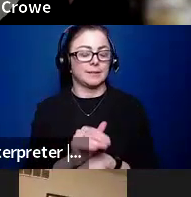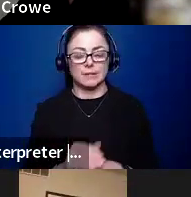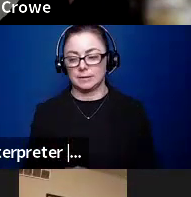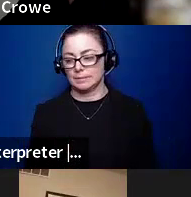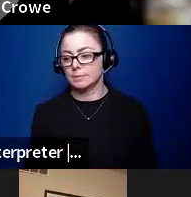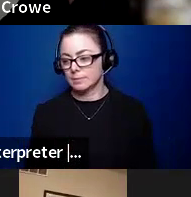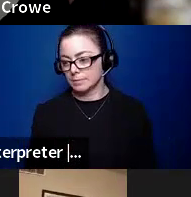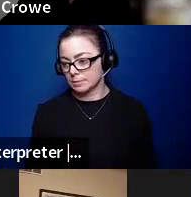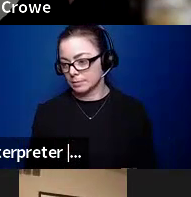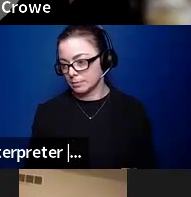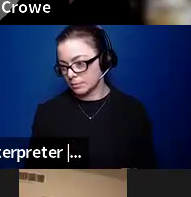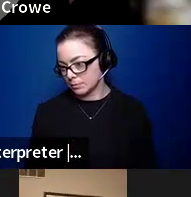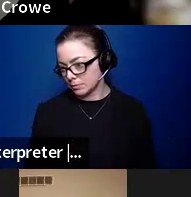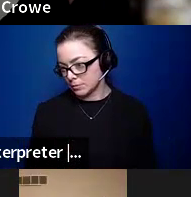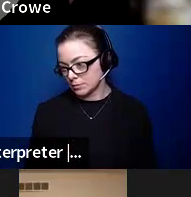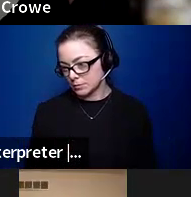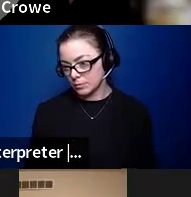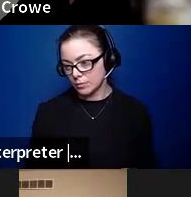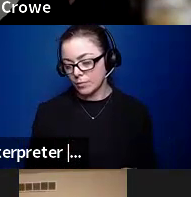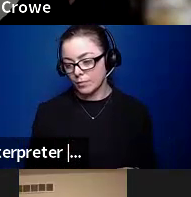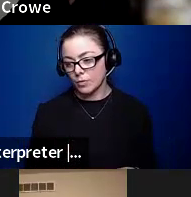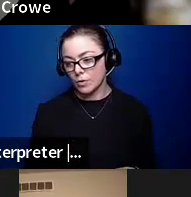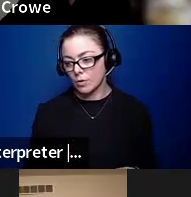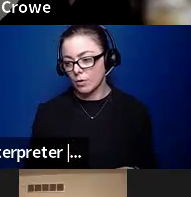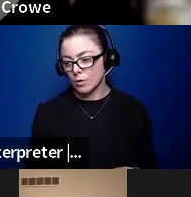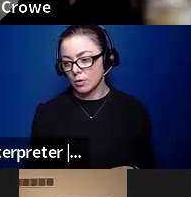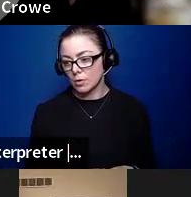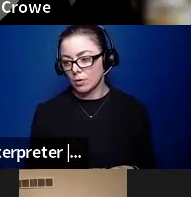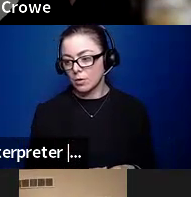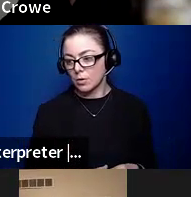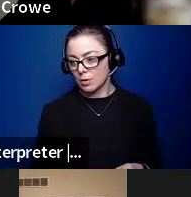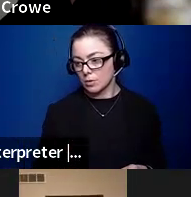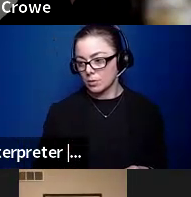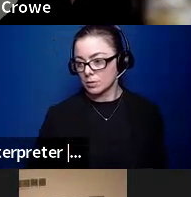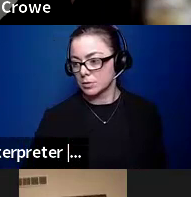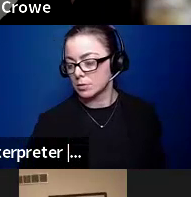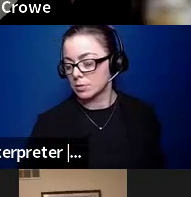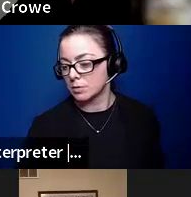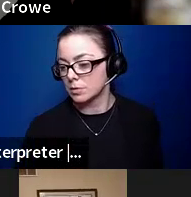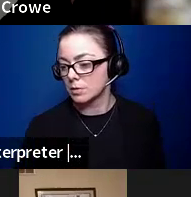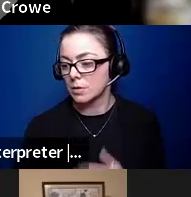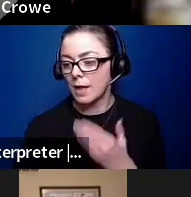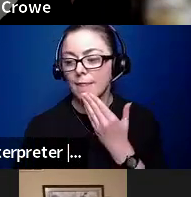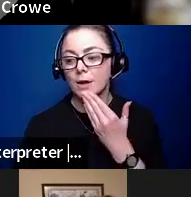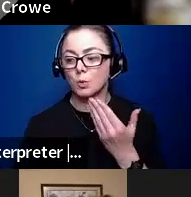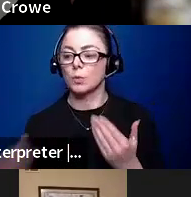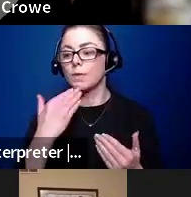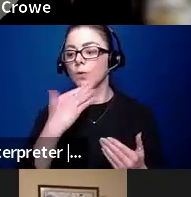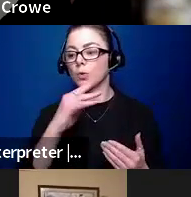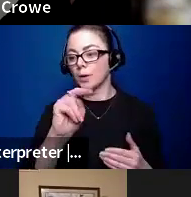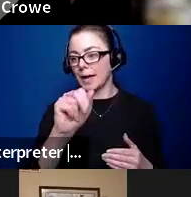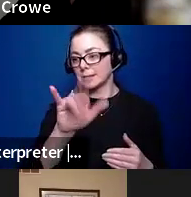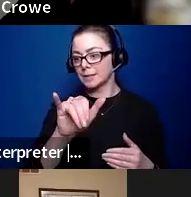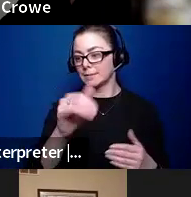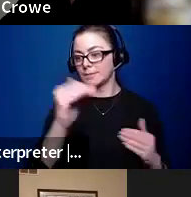Thank you, Nancy. Thank you, Nancy. Chelsea